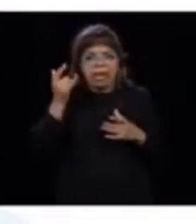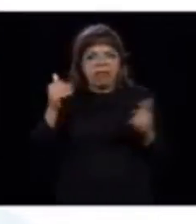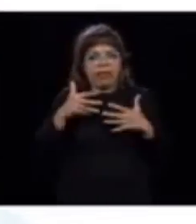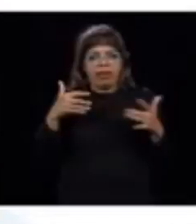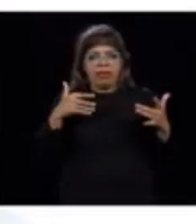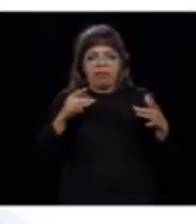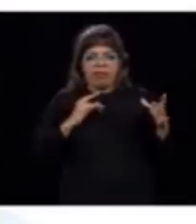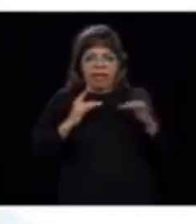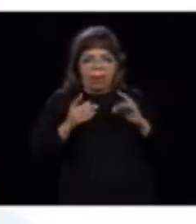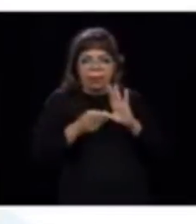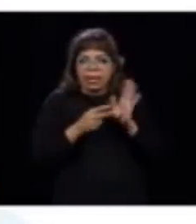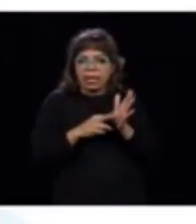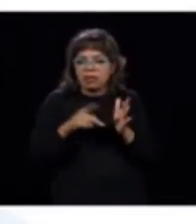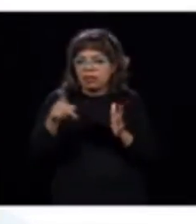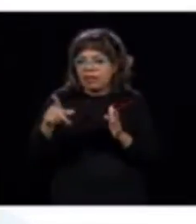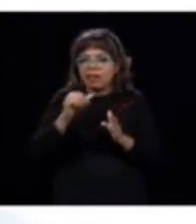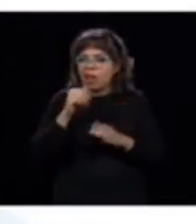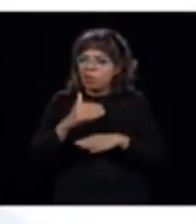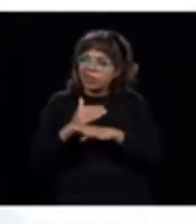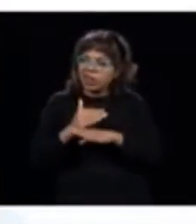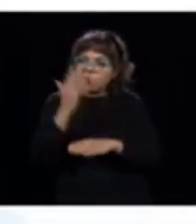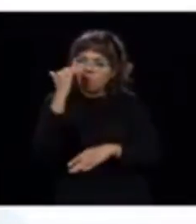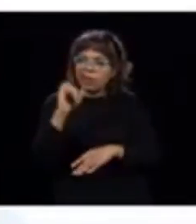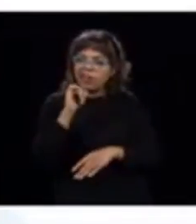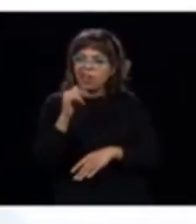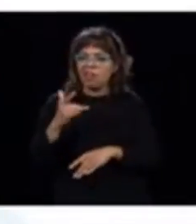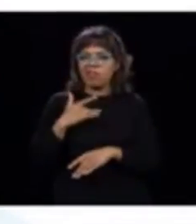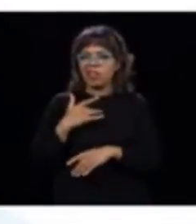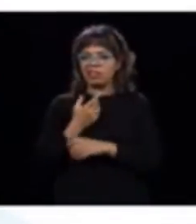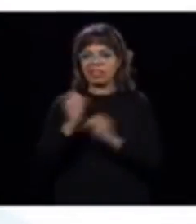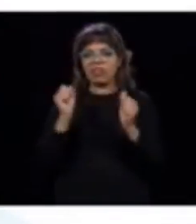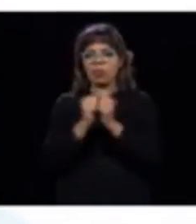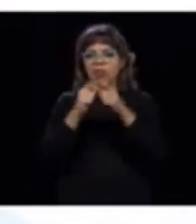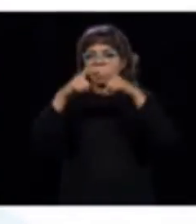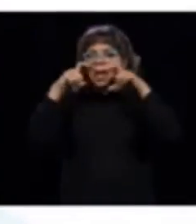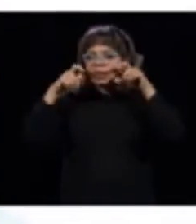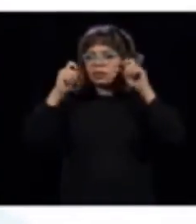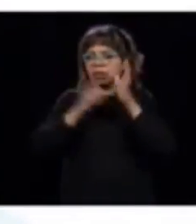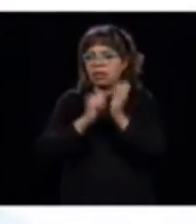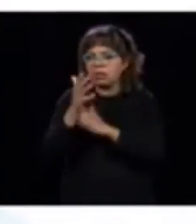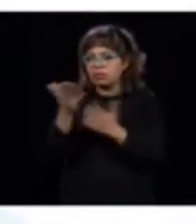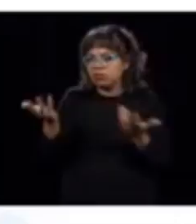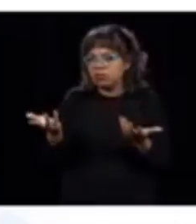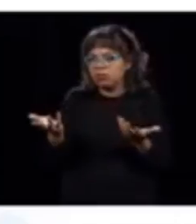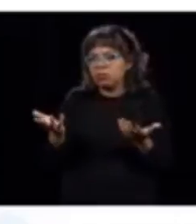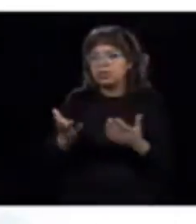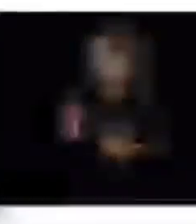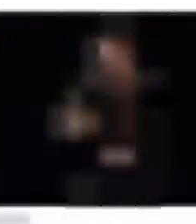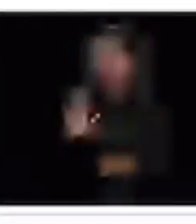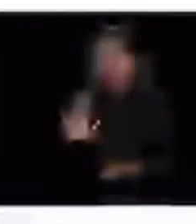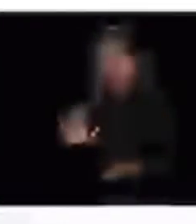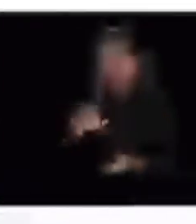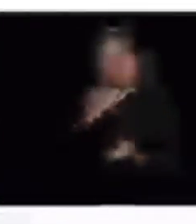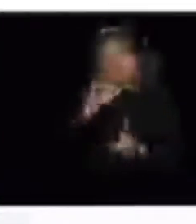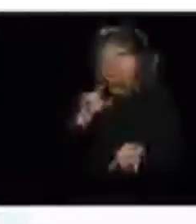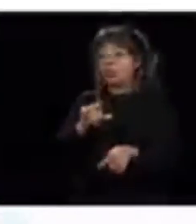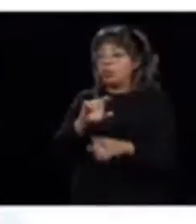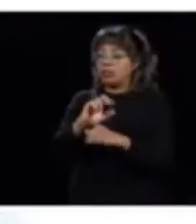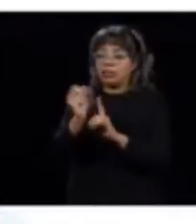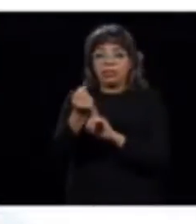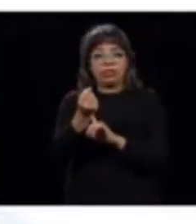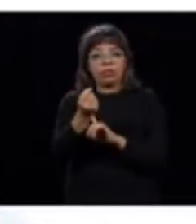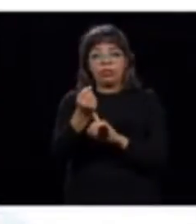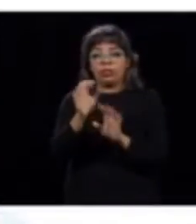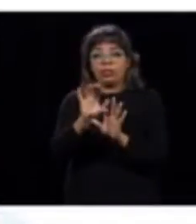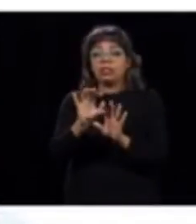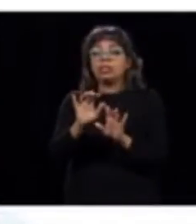It's a difficult situation and what we have to stress is that we are providing the